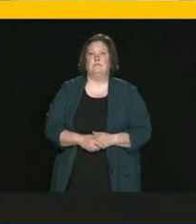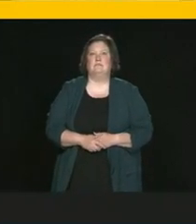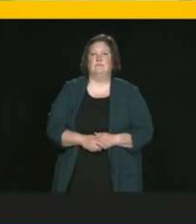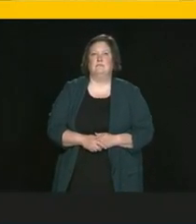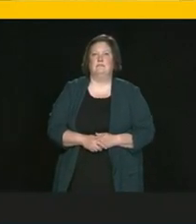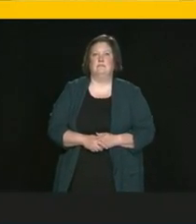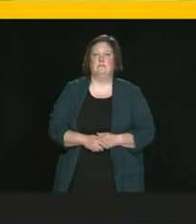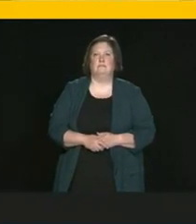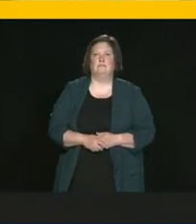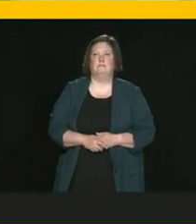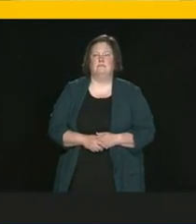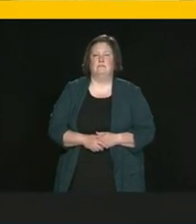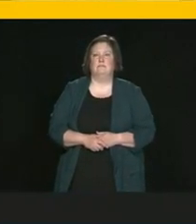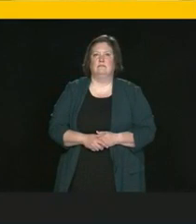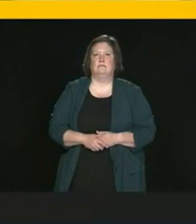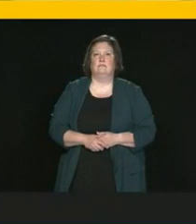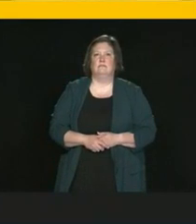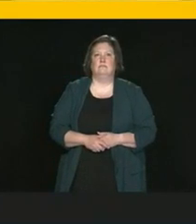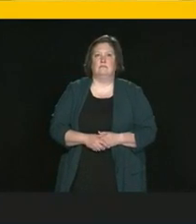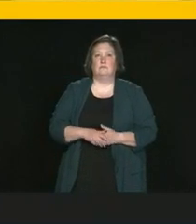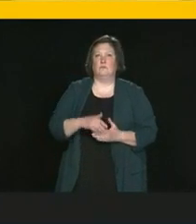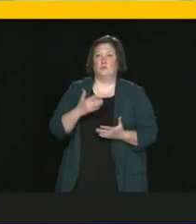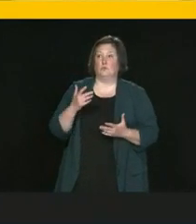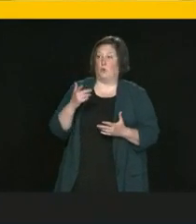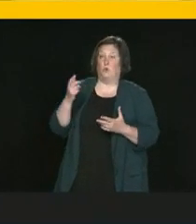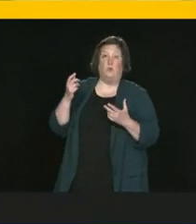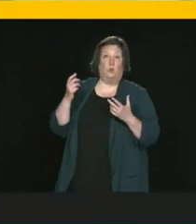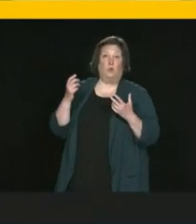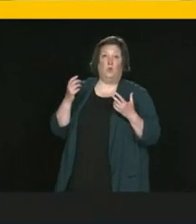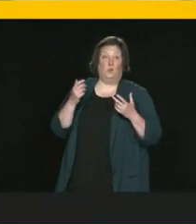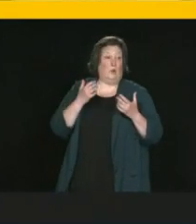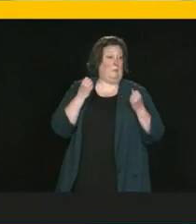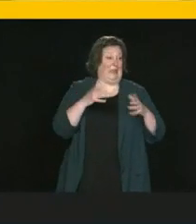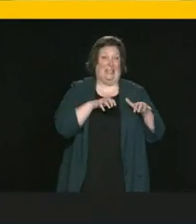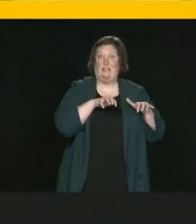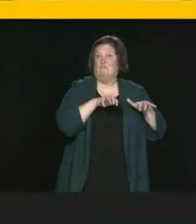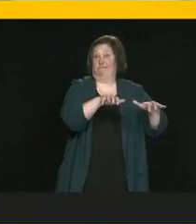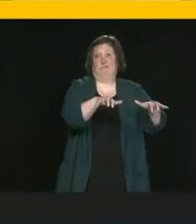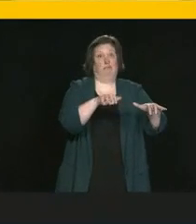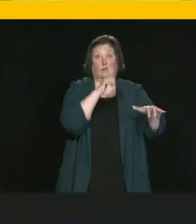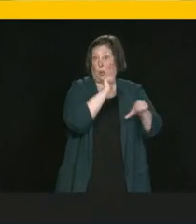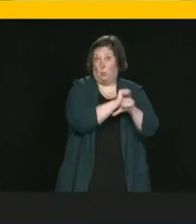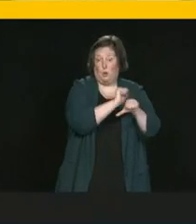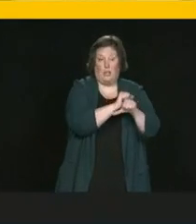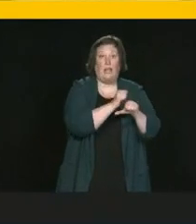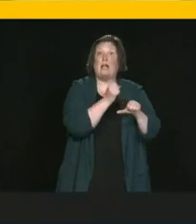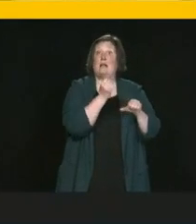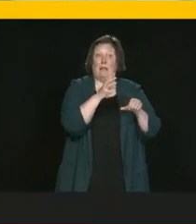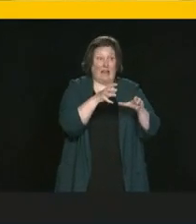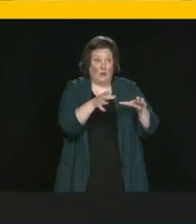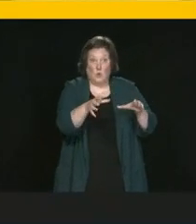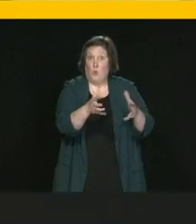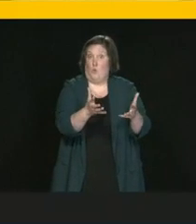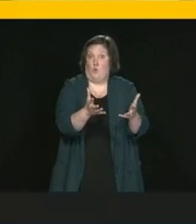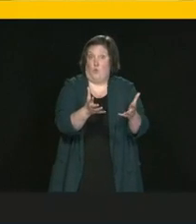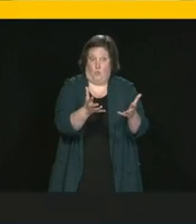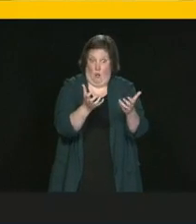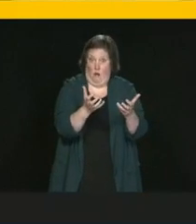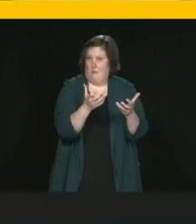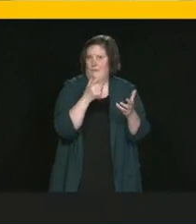with the kind of unemployment we're seeing now, people who would like to work and cannot work